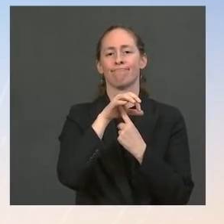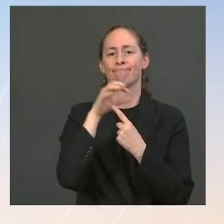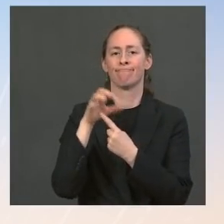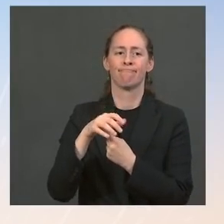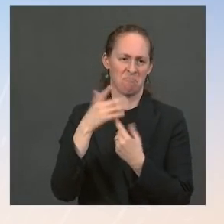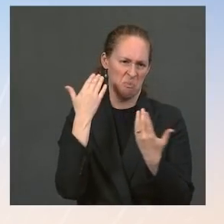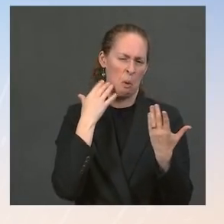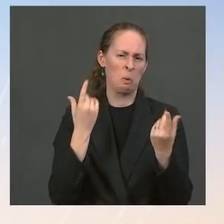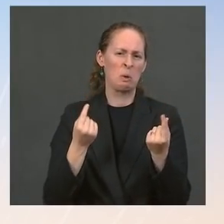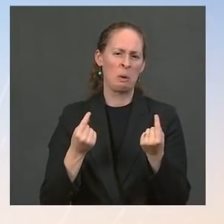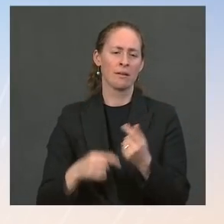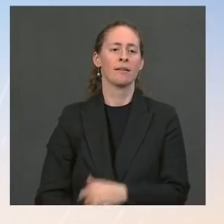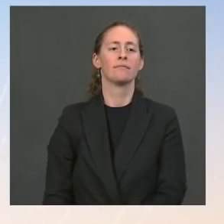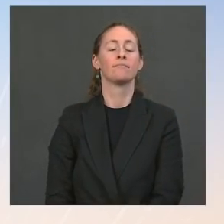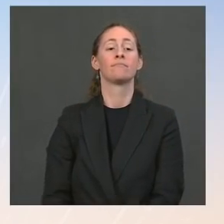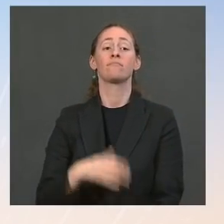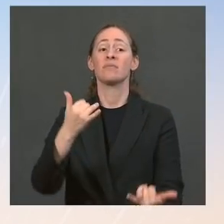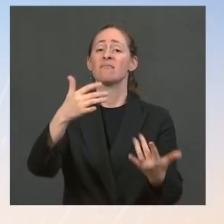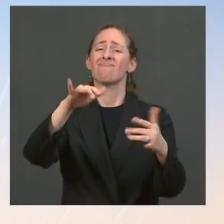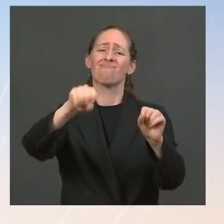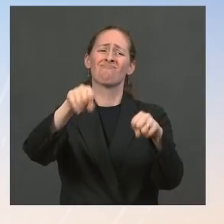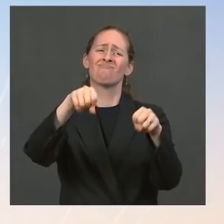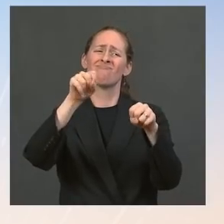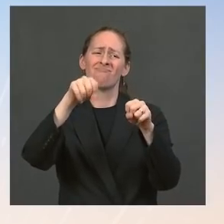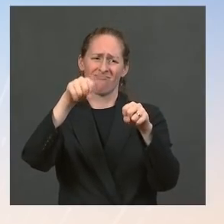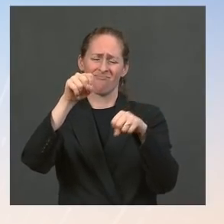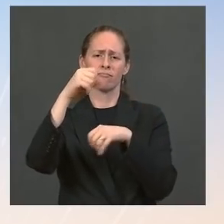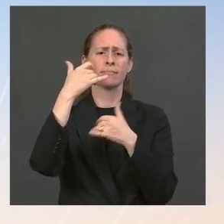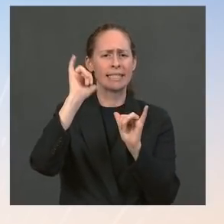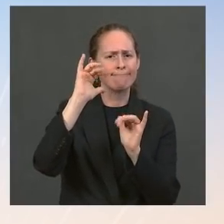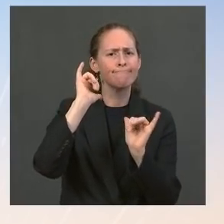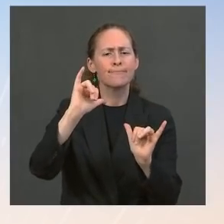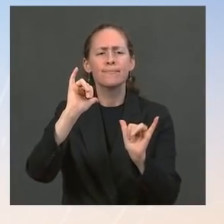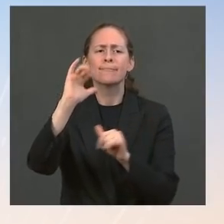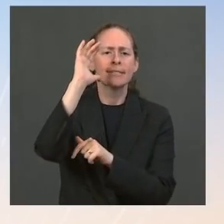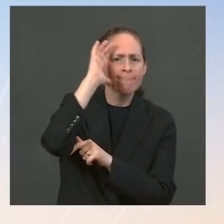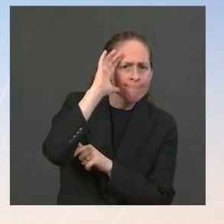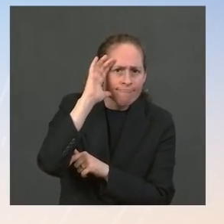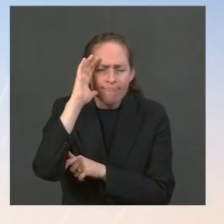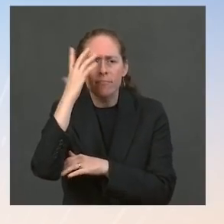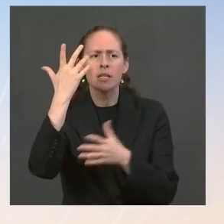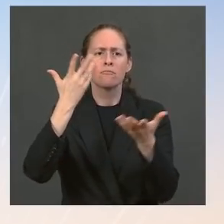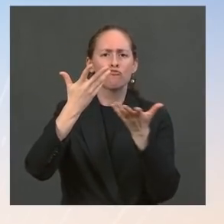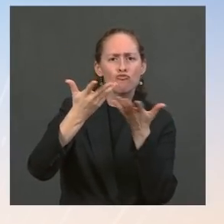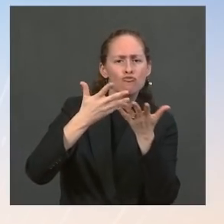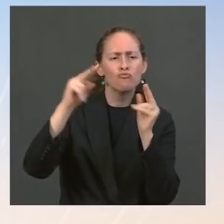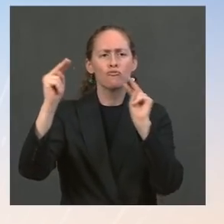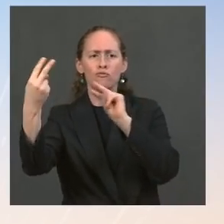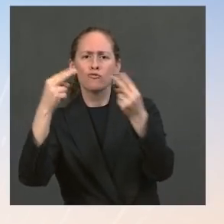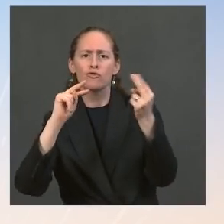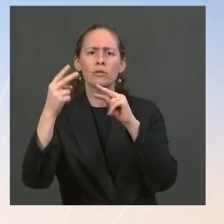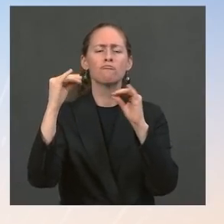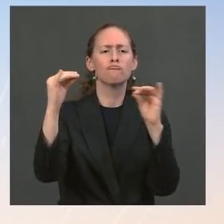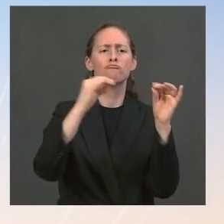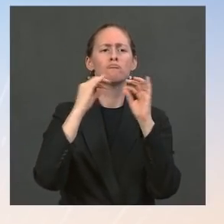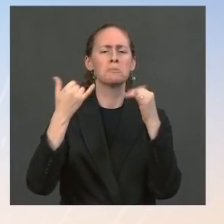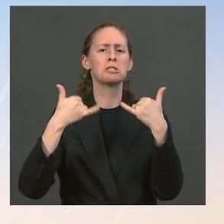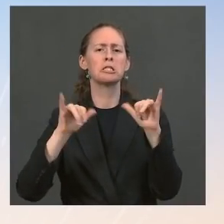his approach has been, yes, of course, it's listening. Yes, of course, it's conveying viewpoints and having